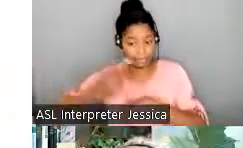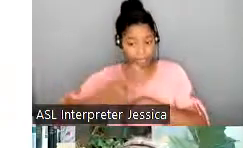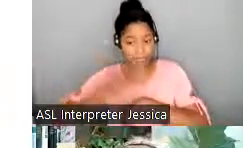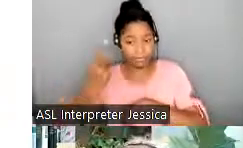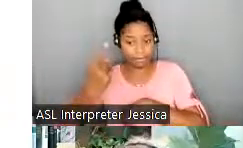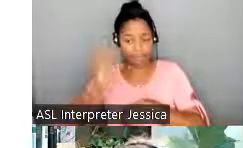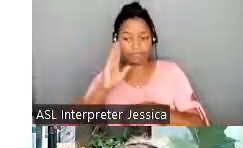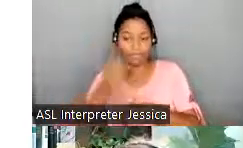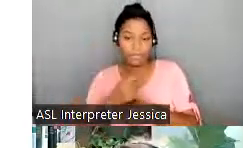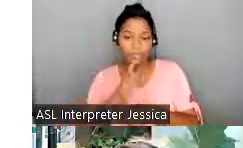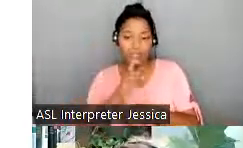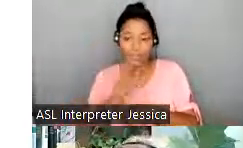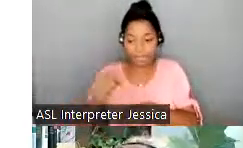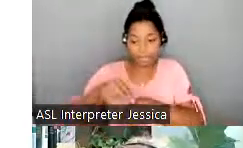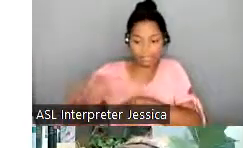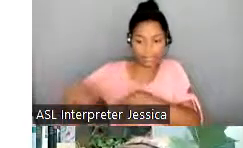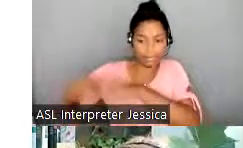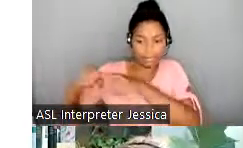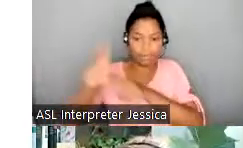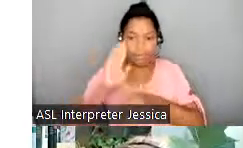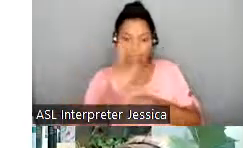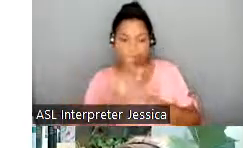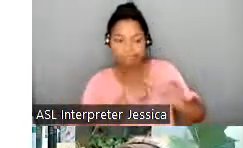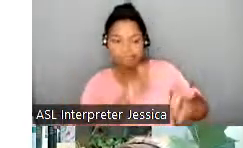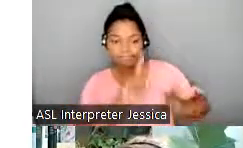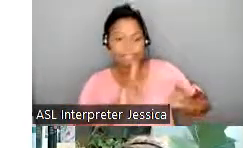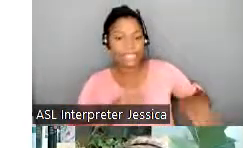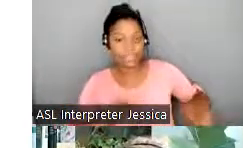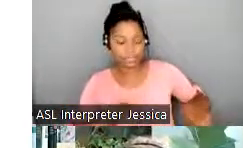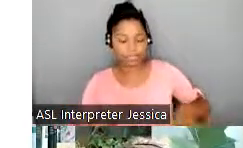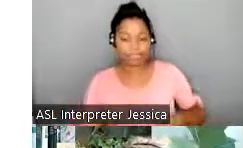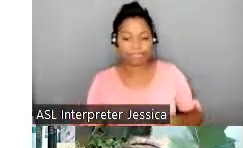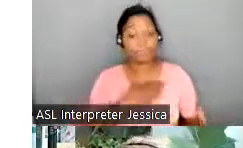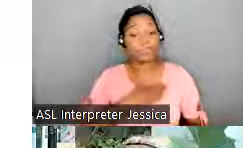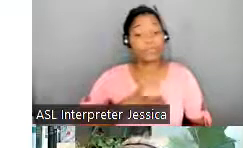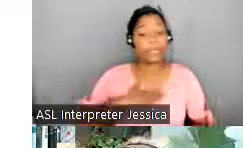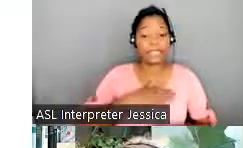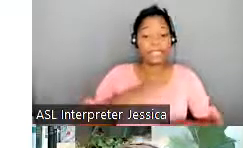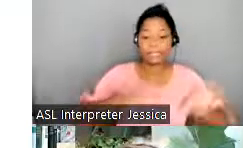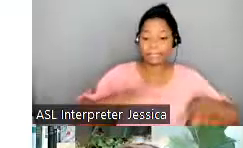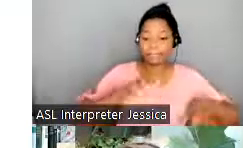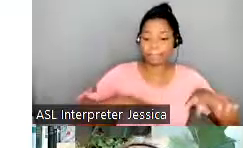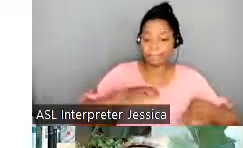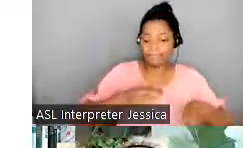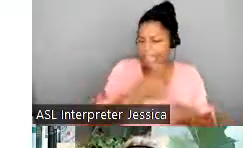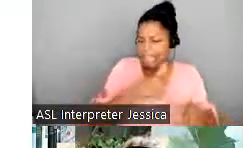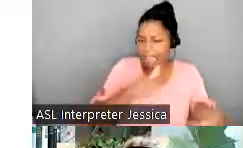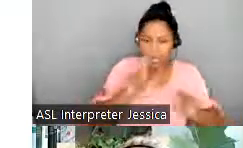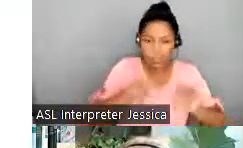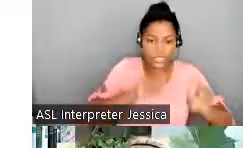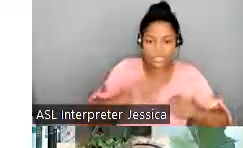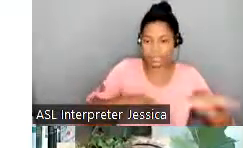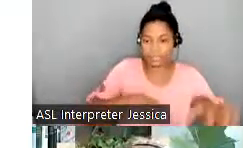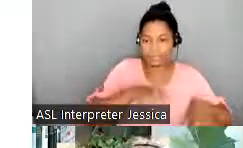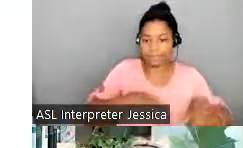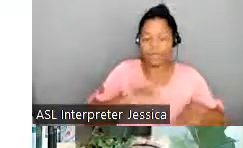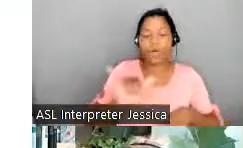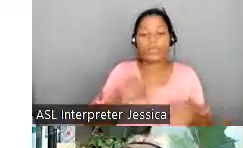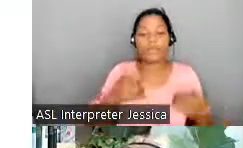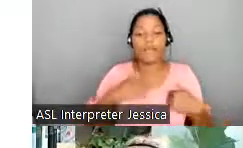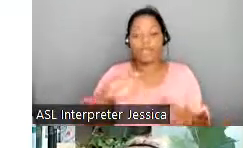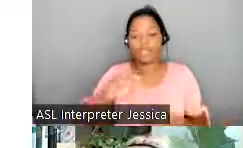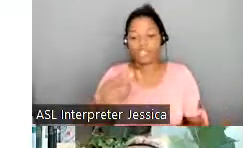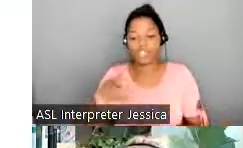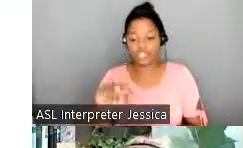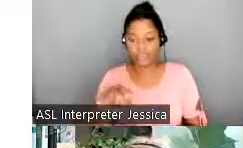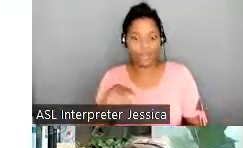sections of this summit to address questions. So we really encourage you to place your questions in the Q&A box. There's also the chat feature, which I see many of you